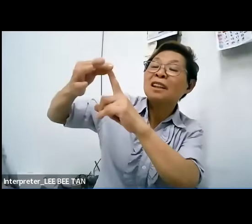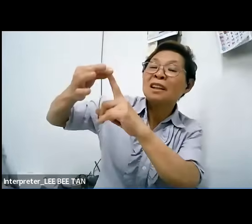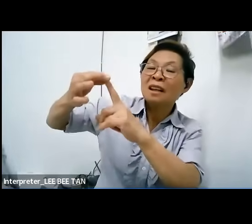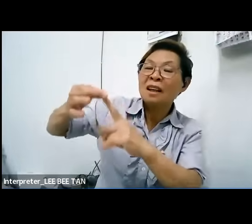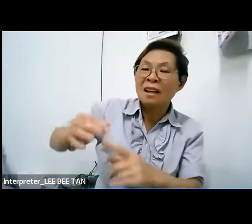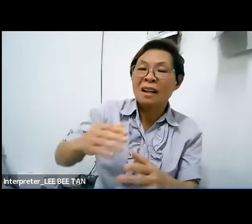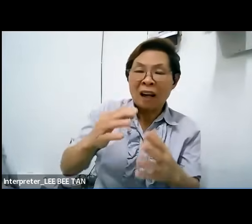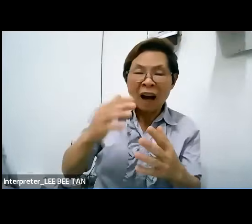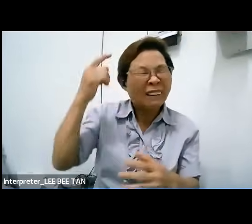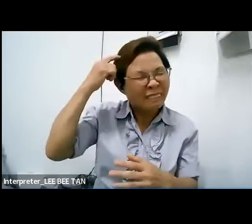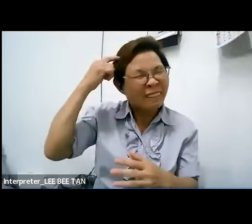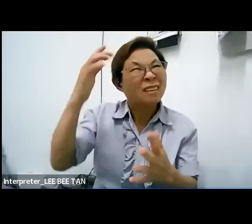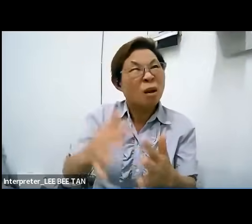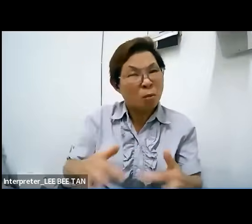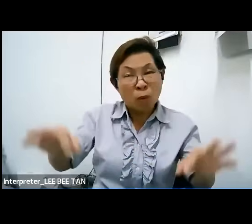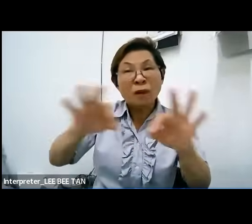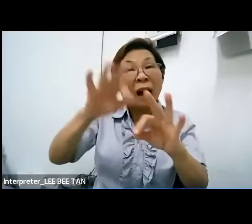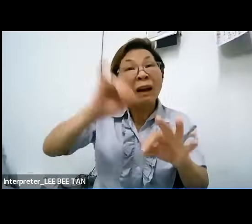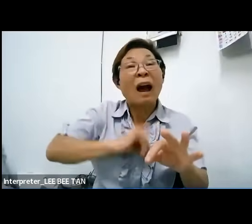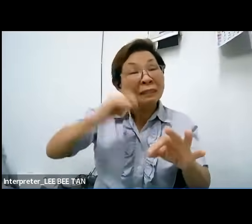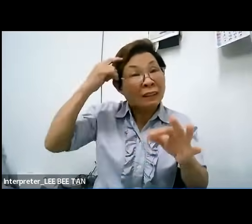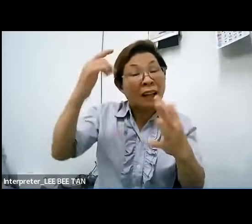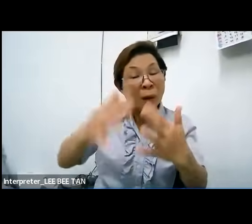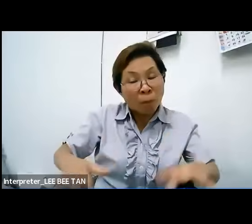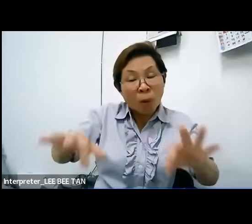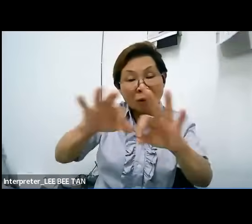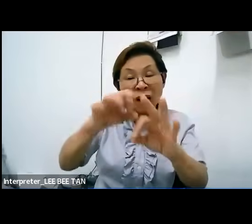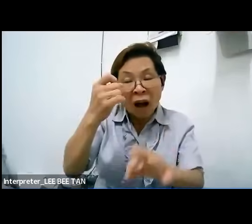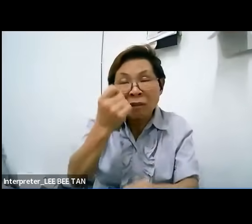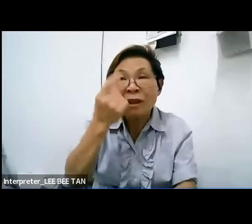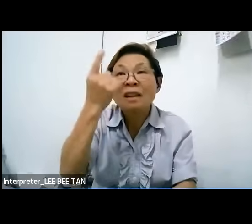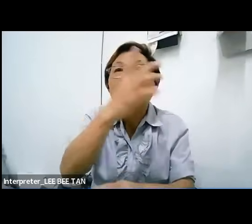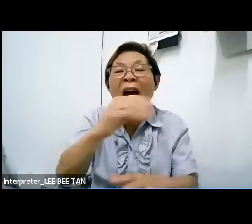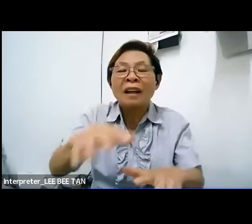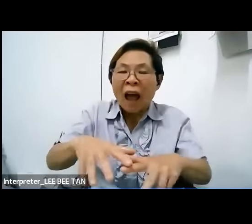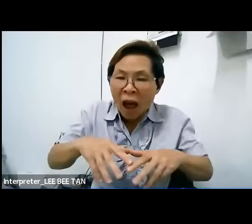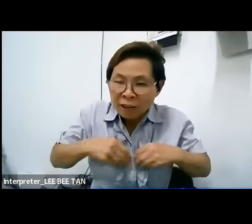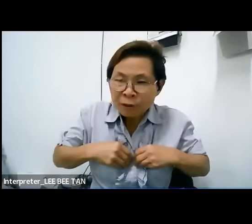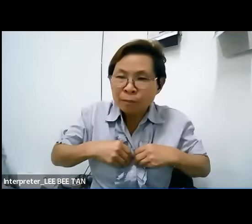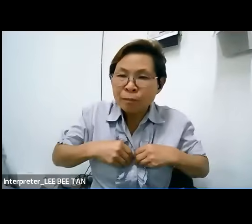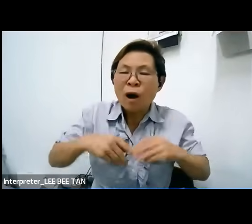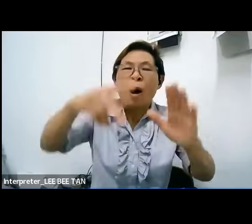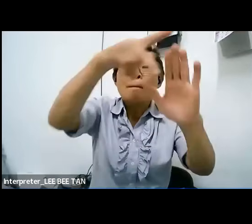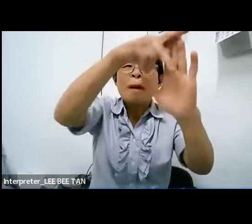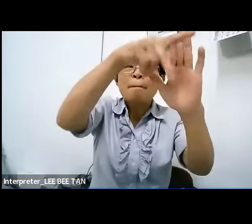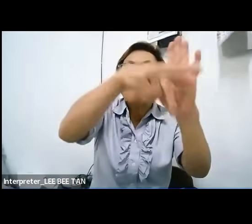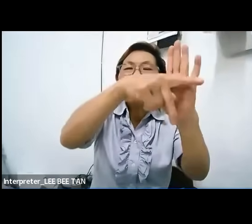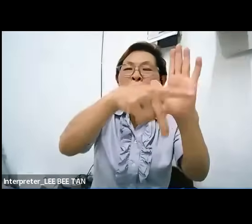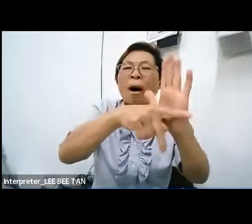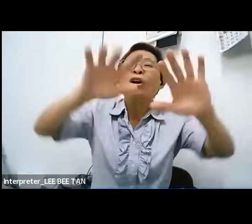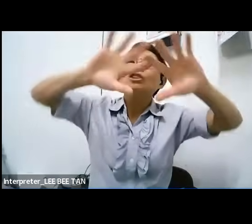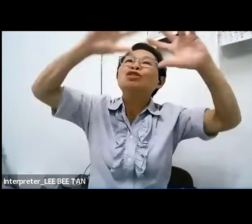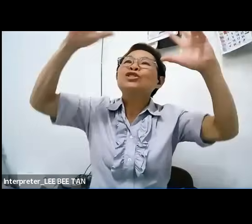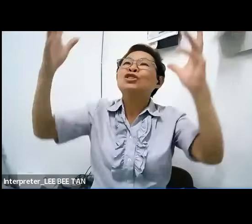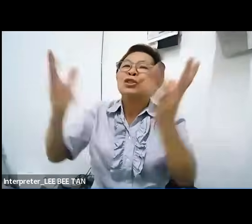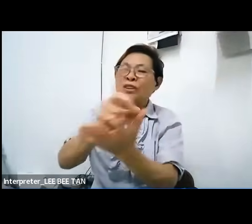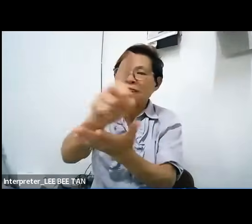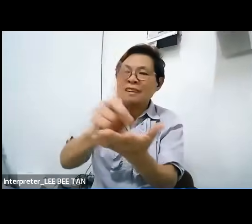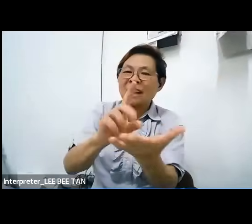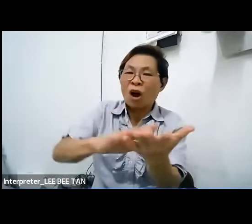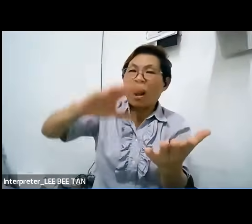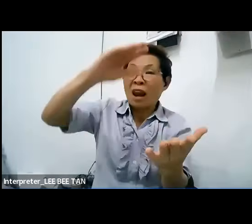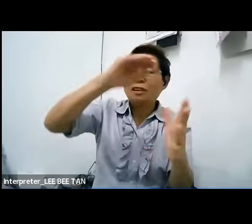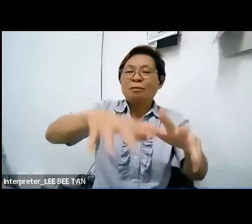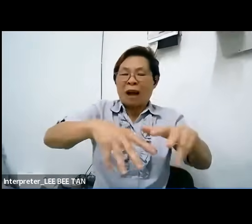it is important for them to understand and to embrace the principles of universal design of learning,